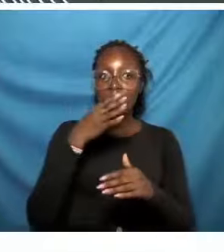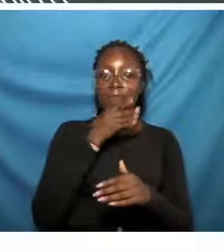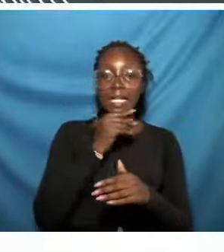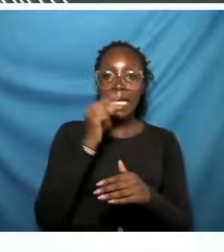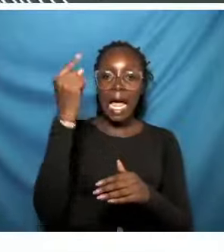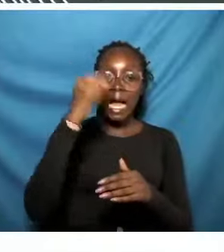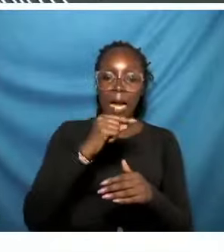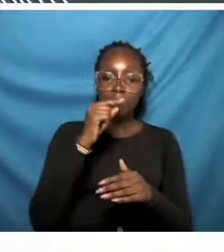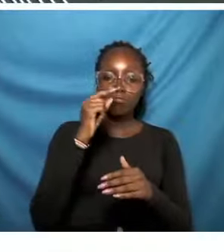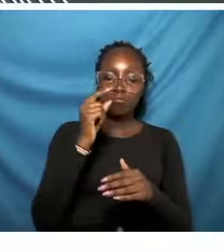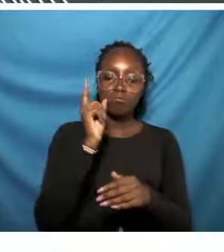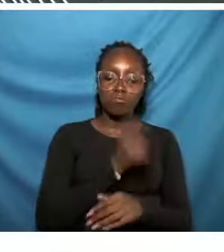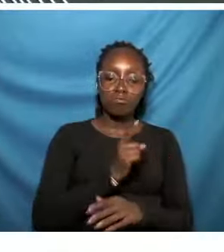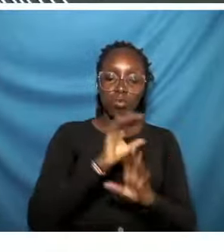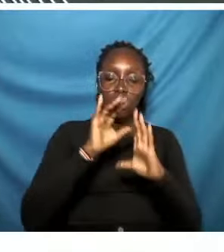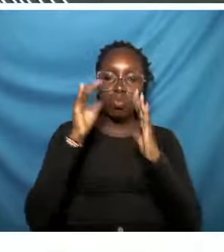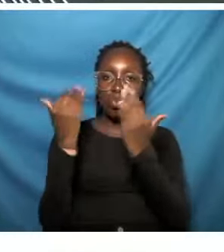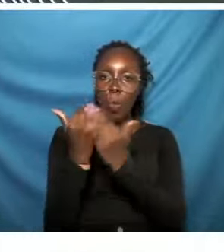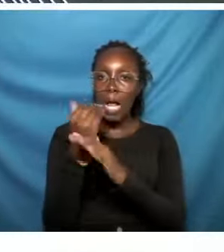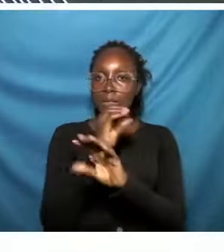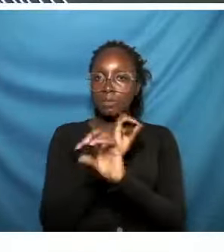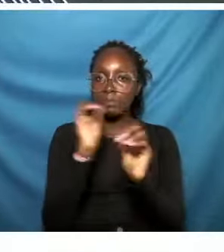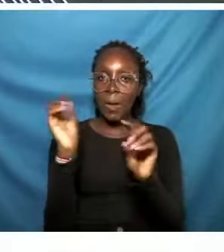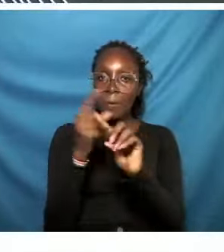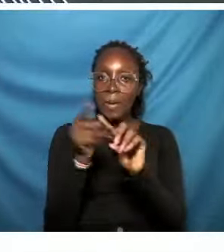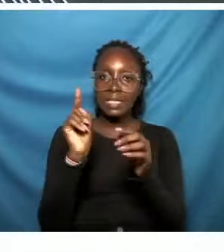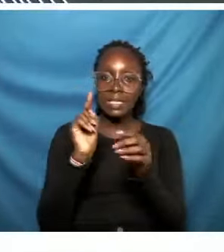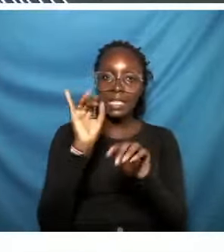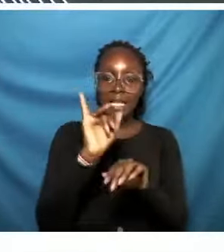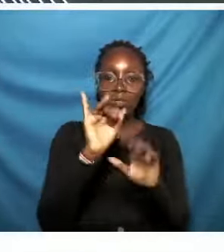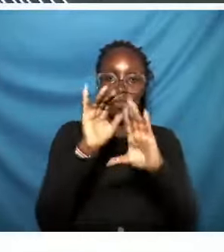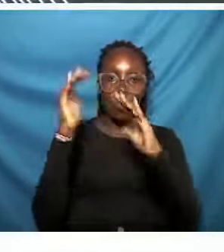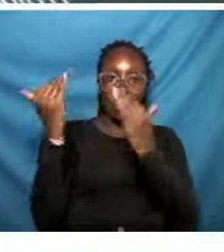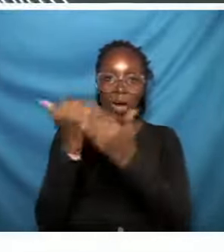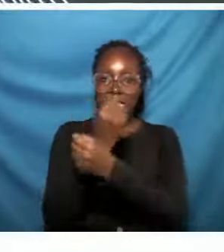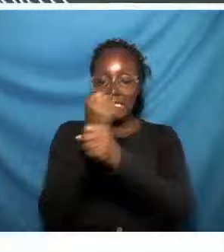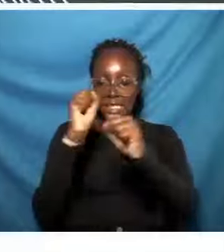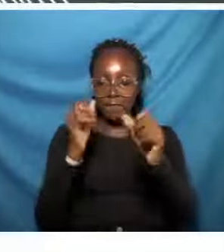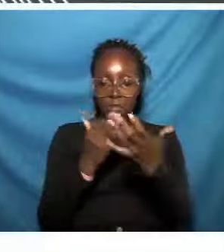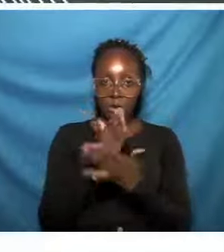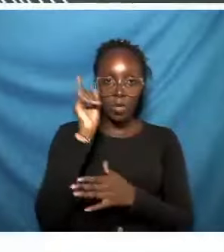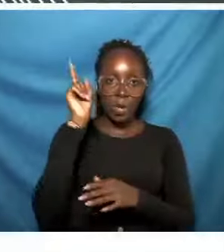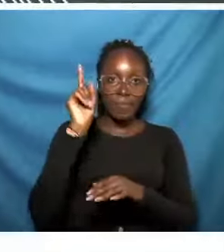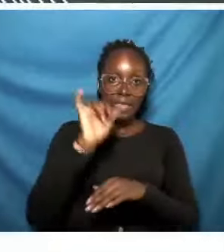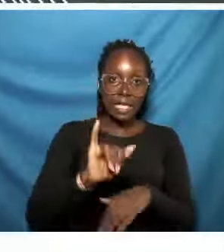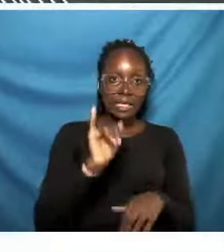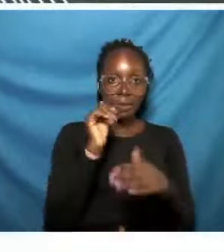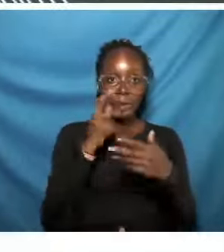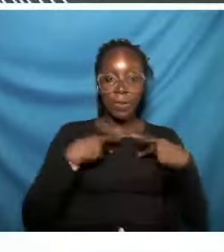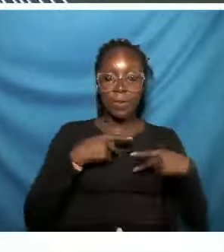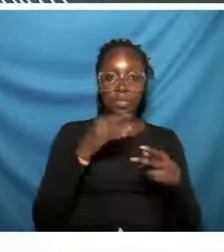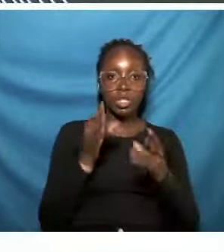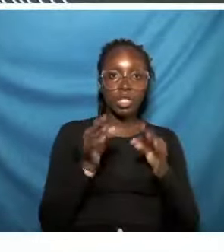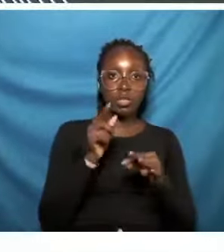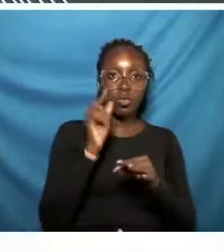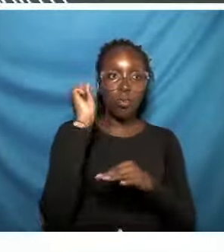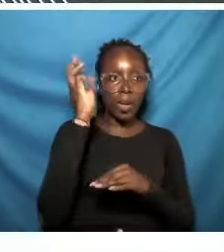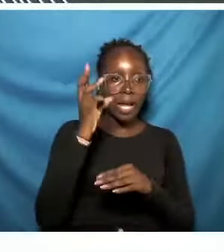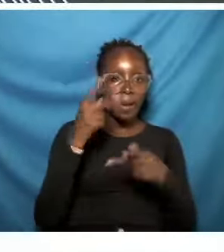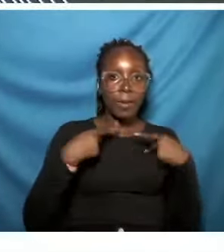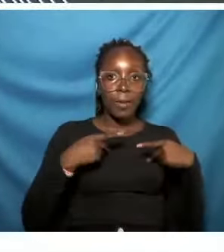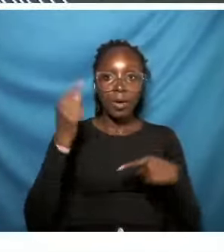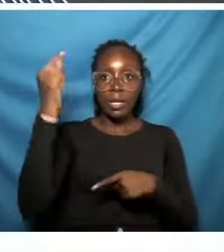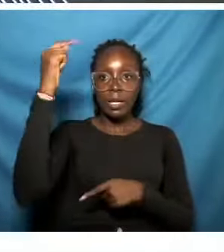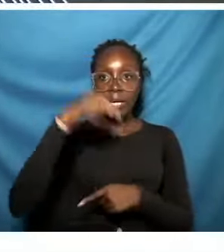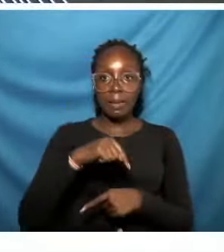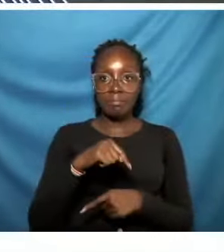world, but that the world may be saved through him. That people will judge you, that people will come for your neck,